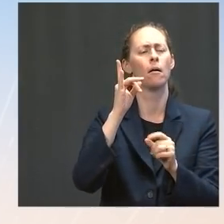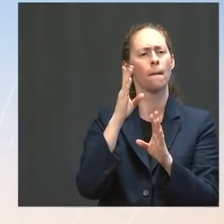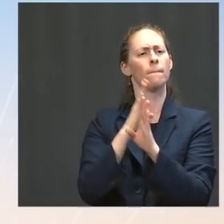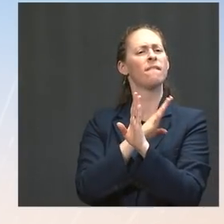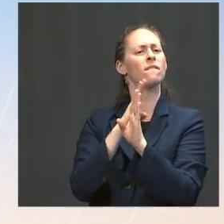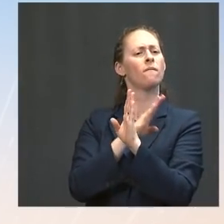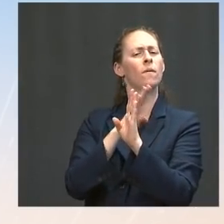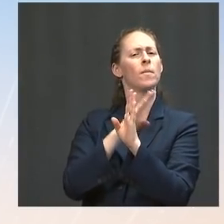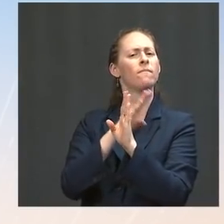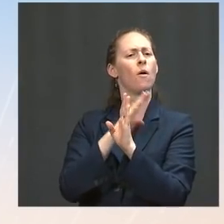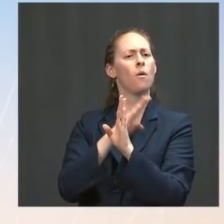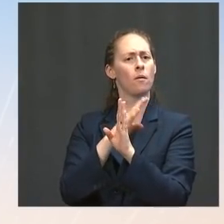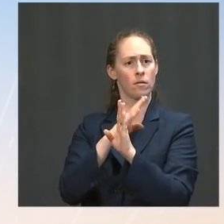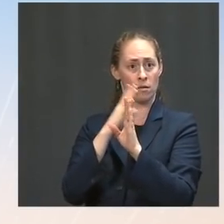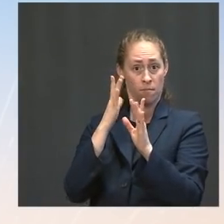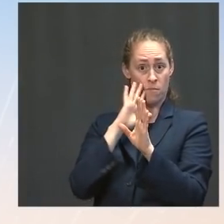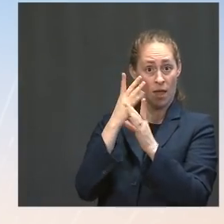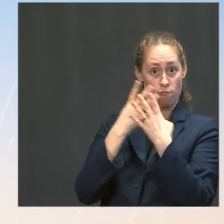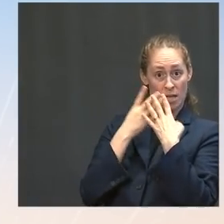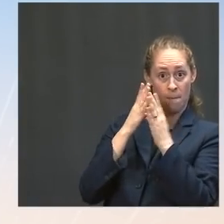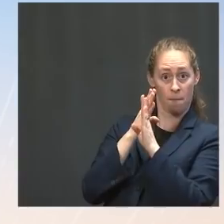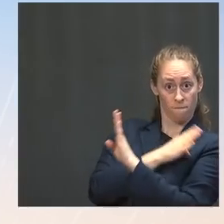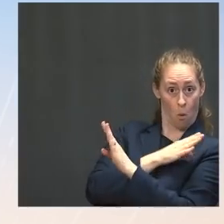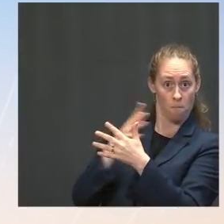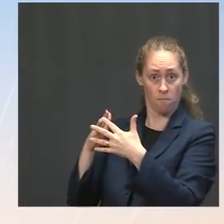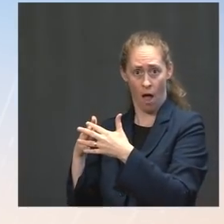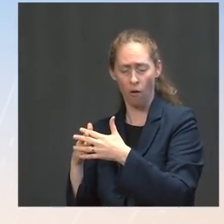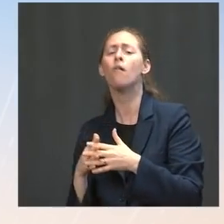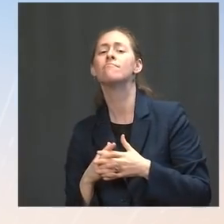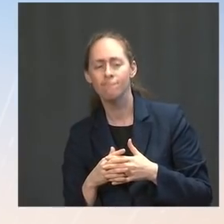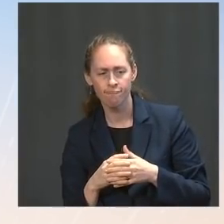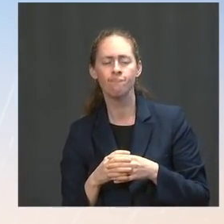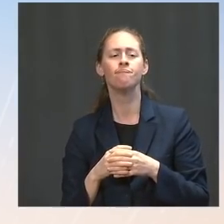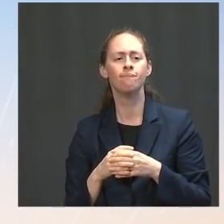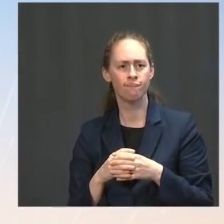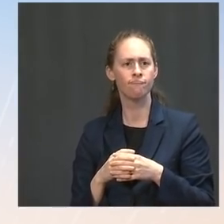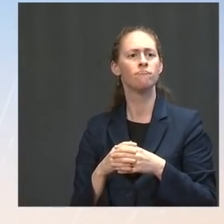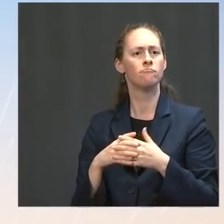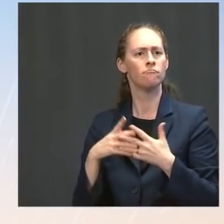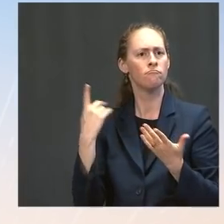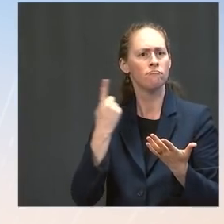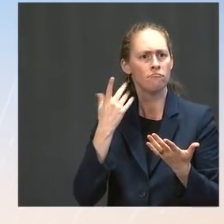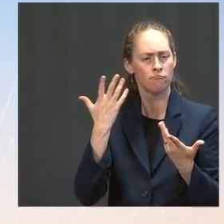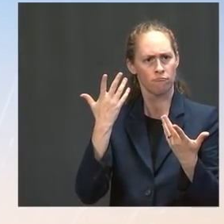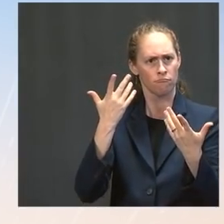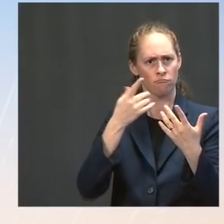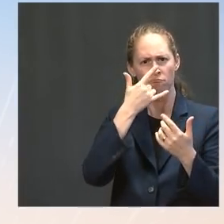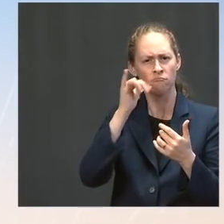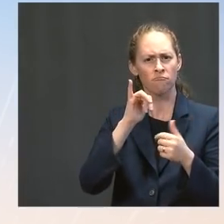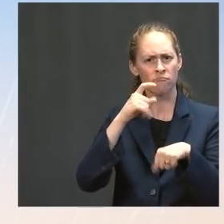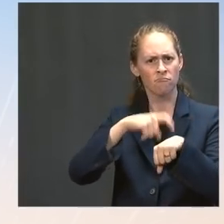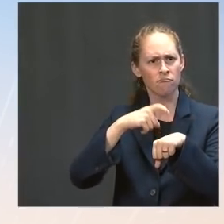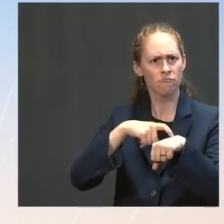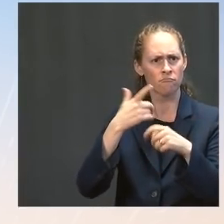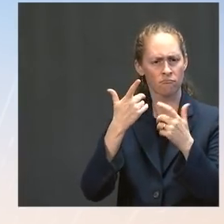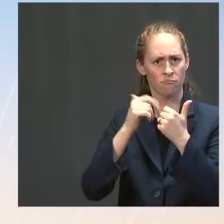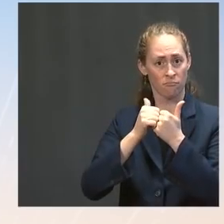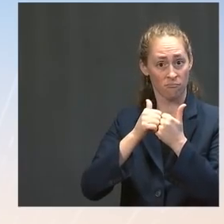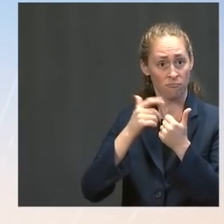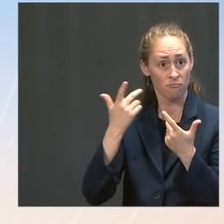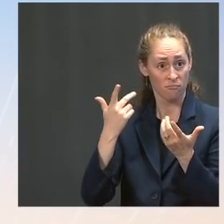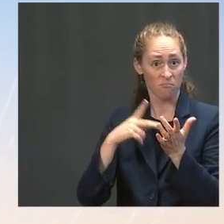Afghanistan, and we just heard from Anthony Blinken that 45 to 46% of those evacuated have been